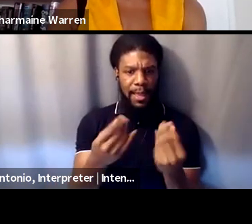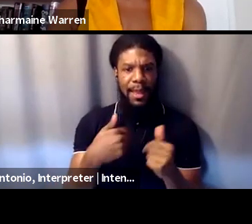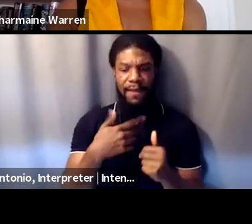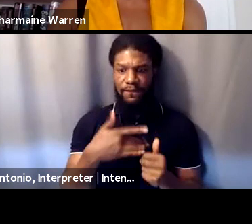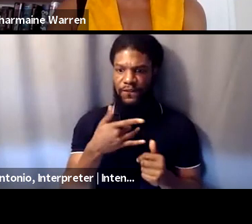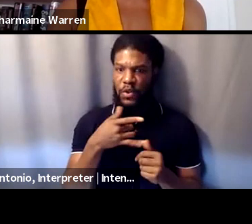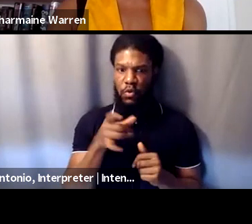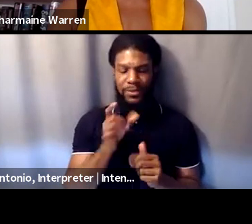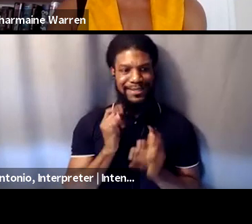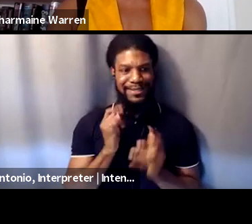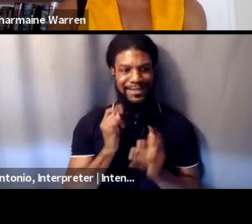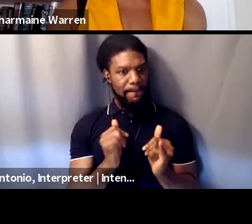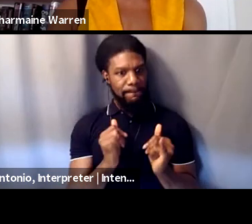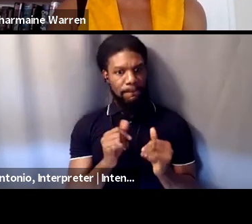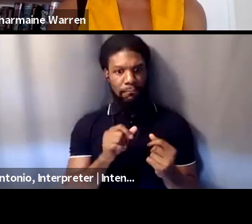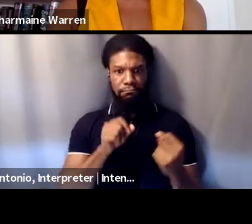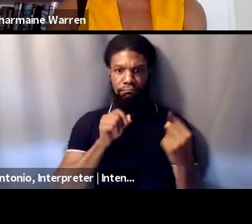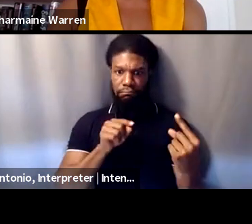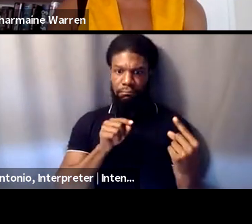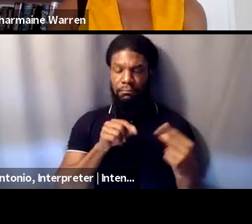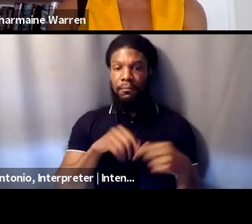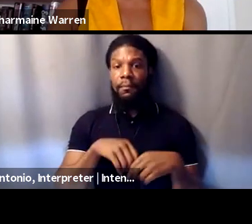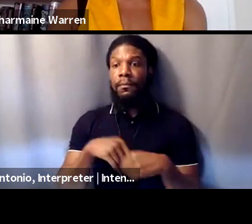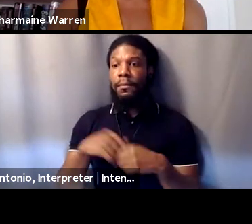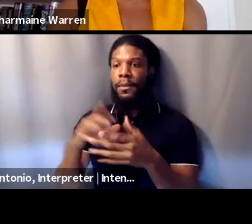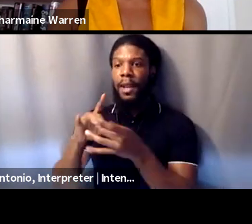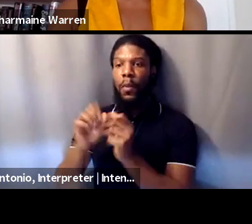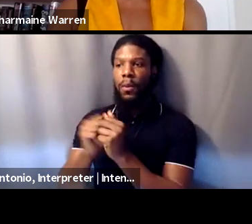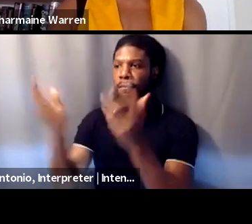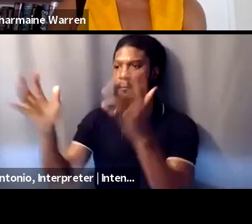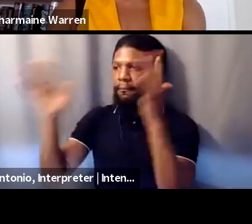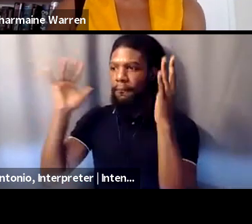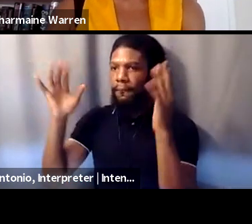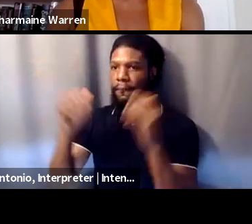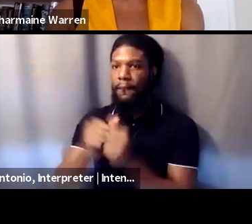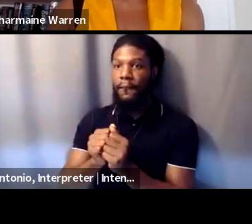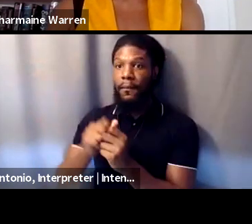go there's a specific tree who's like the elder for me,